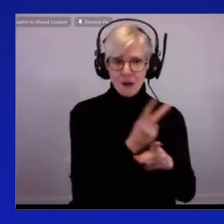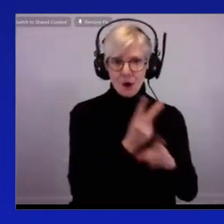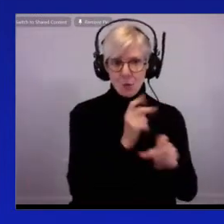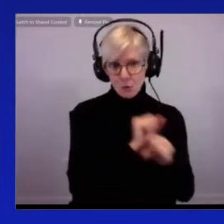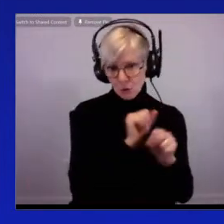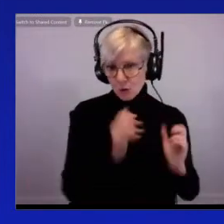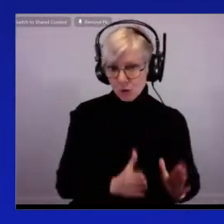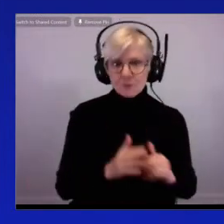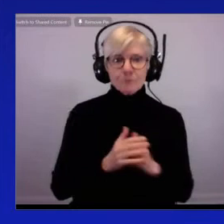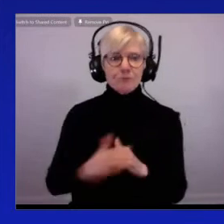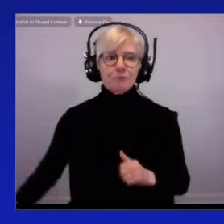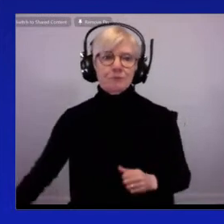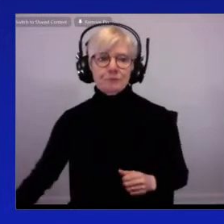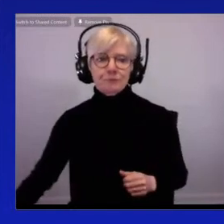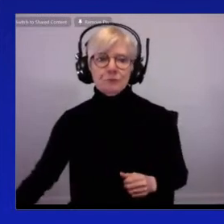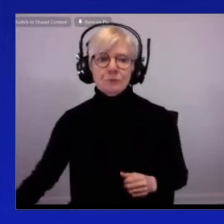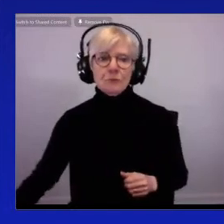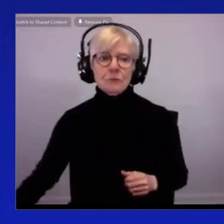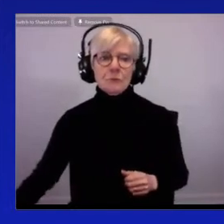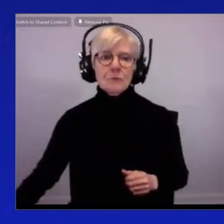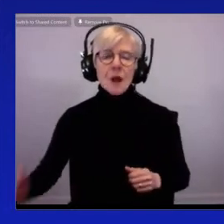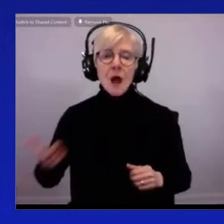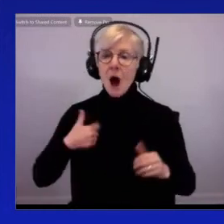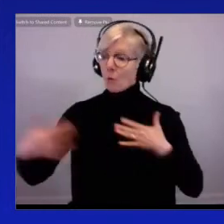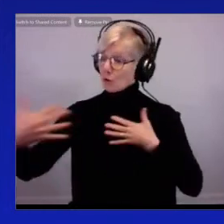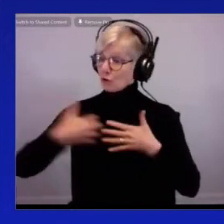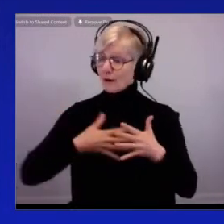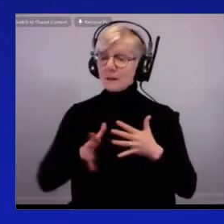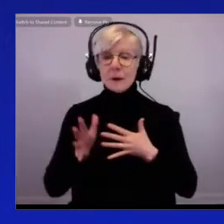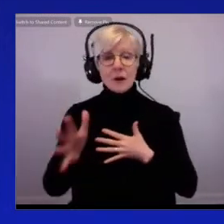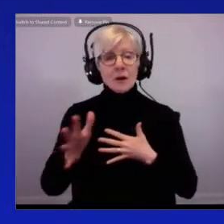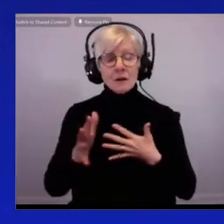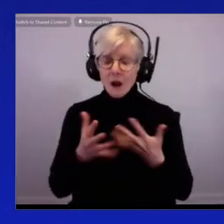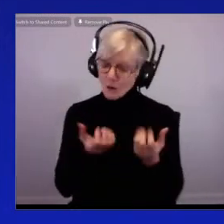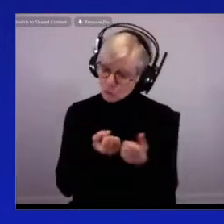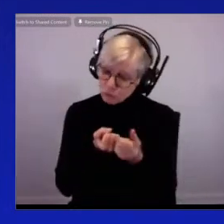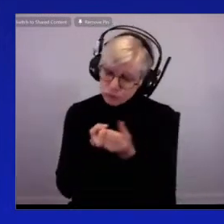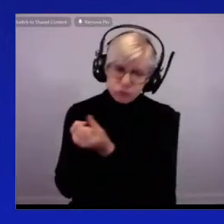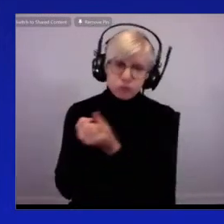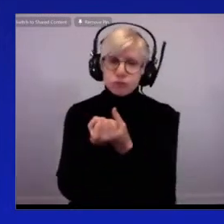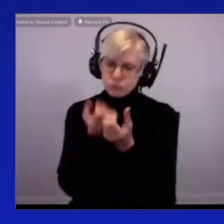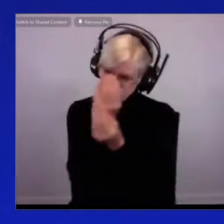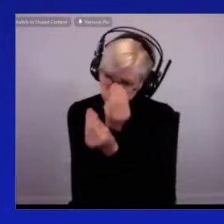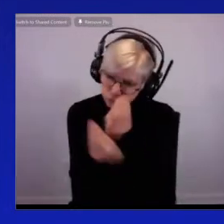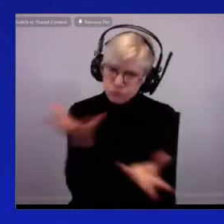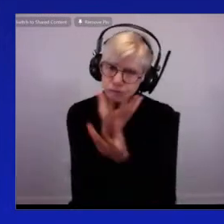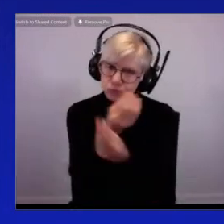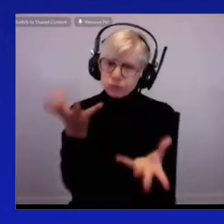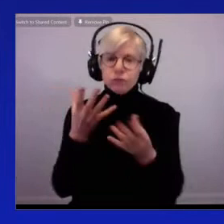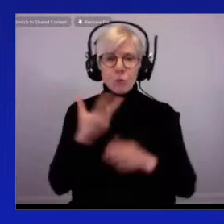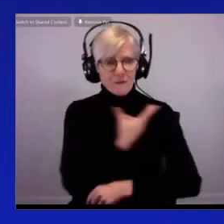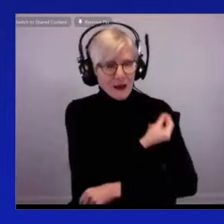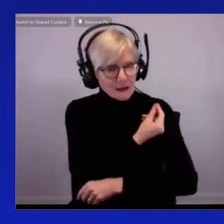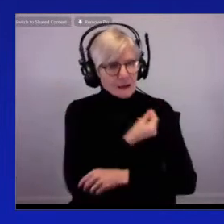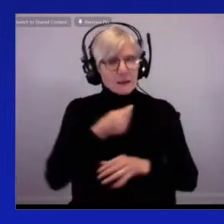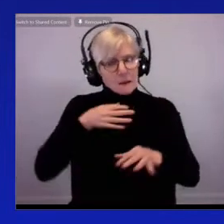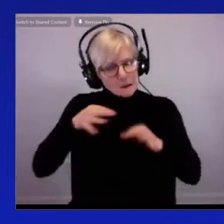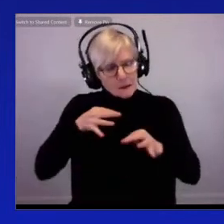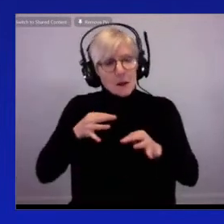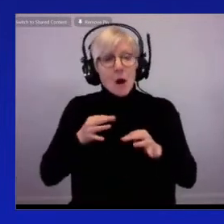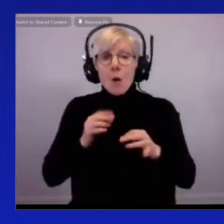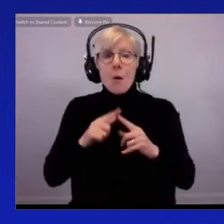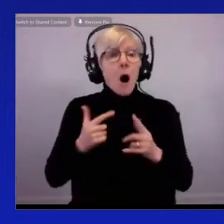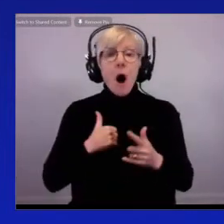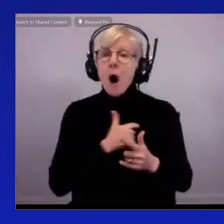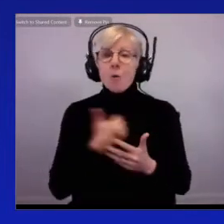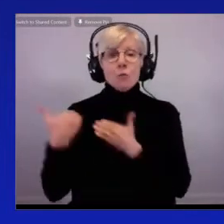So part of transparency and our commitment to describing what's happening with vaccine and the rollout is to put up